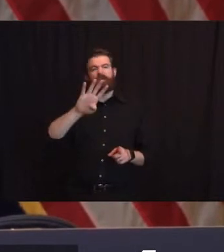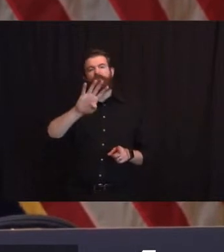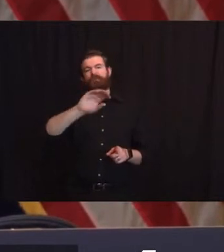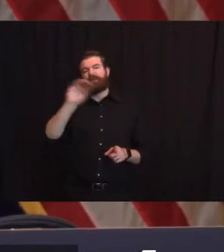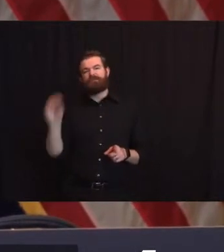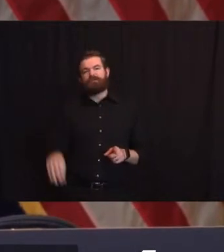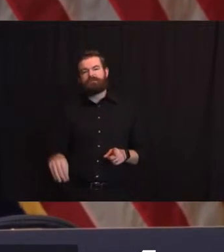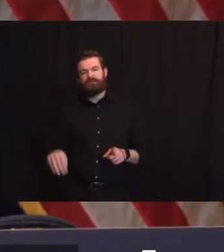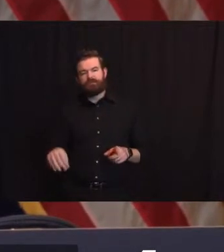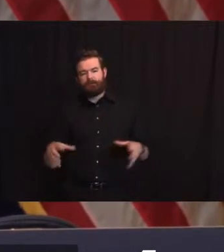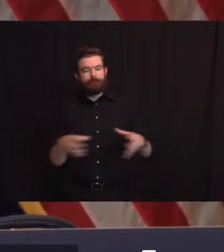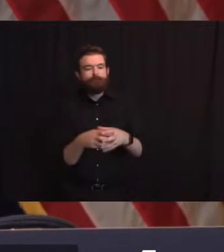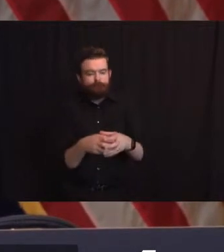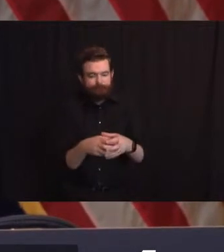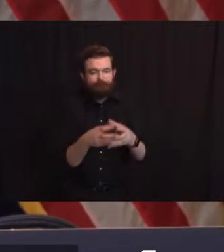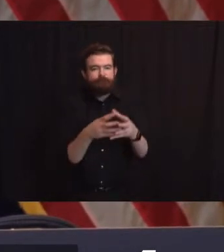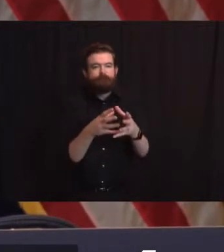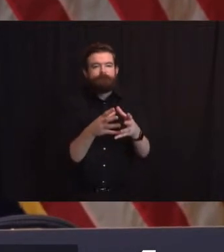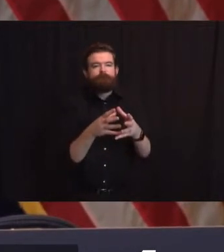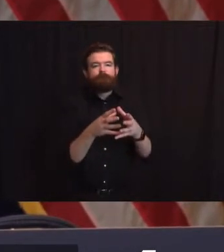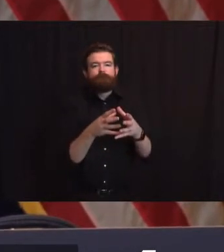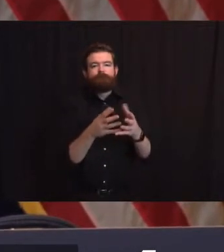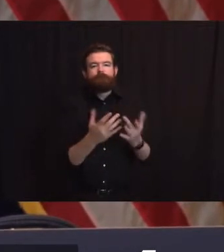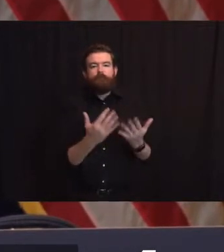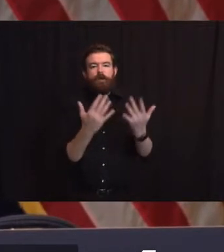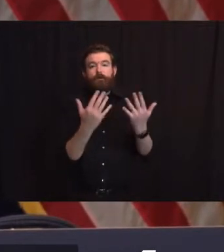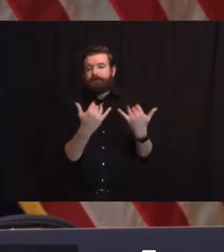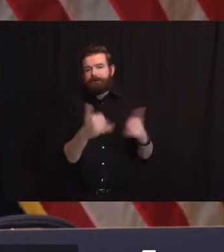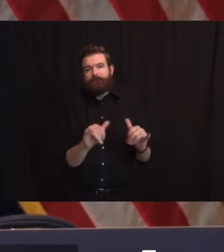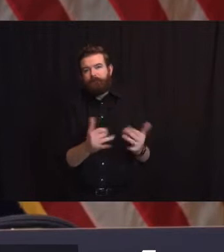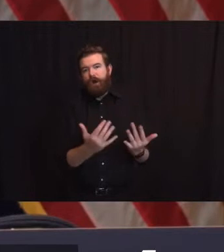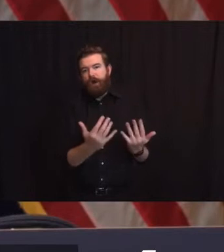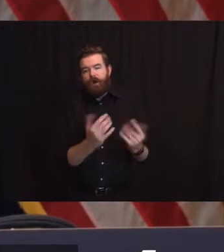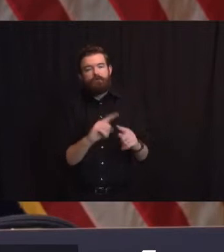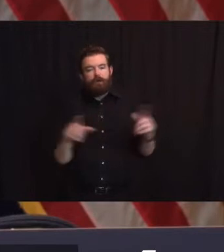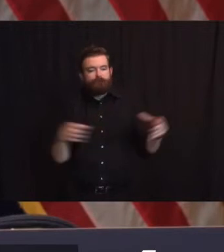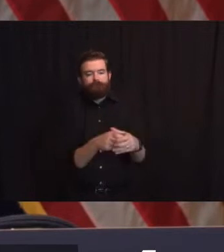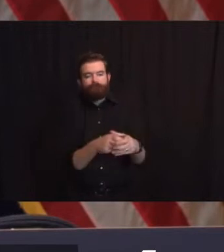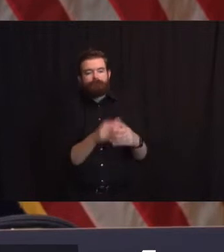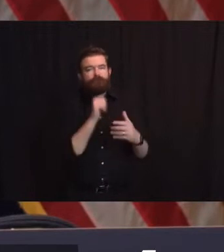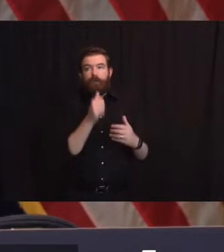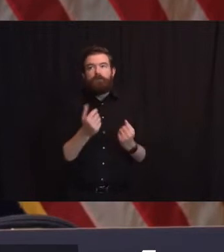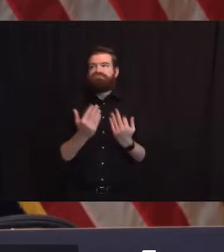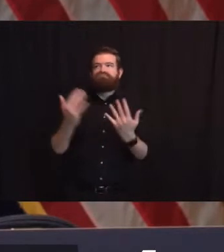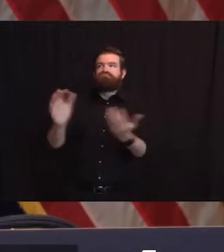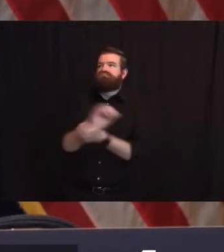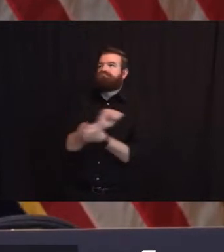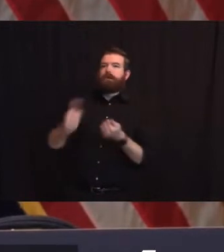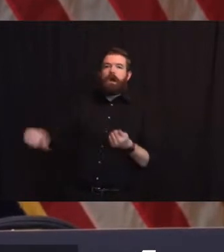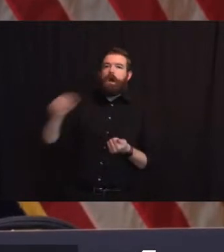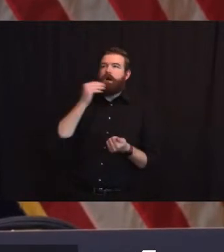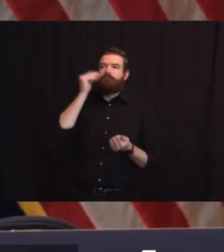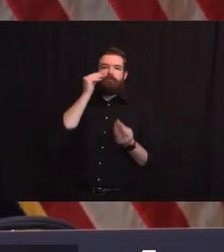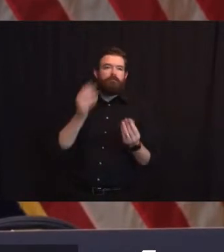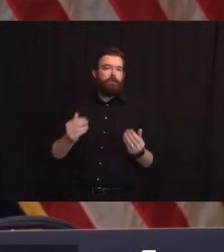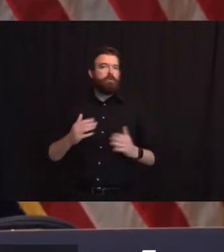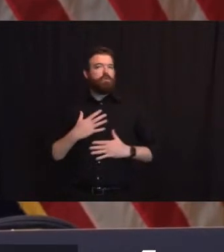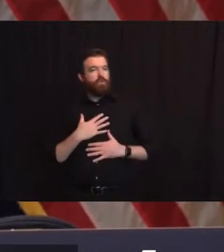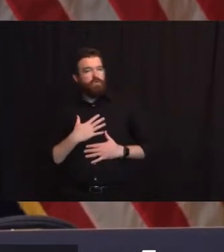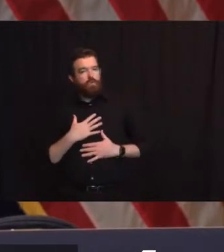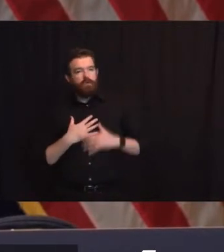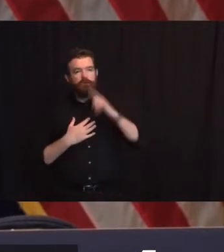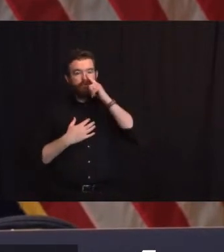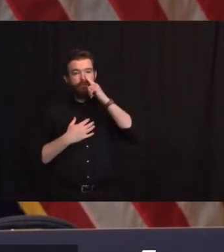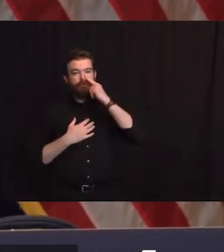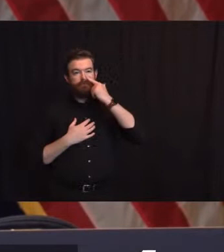But to your point, Gov, when the weather's gets nice and warm and a little windy, it doesn't make for conducive forest